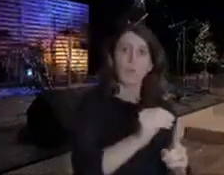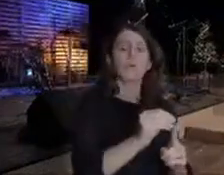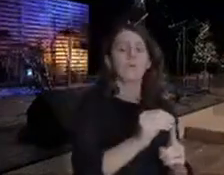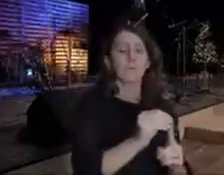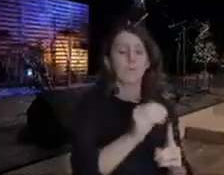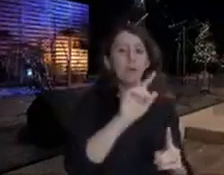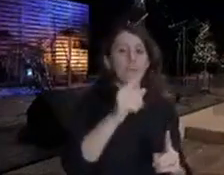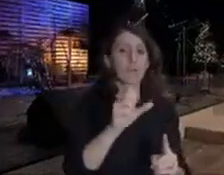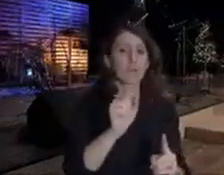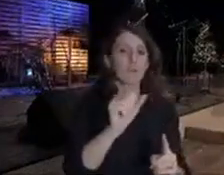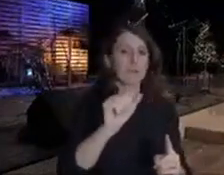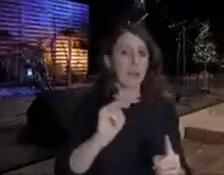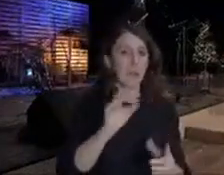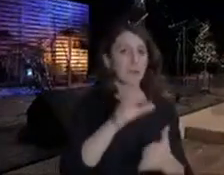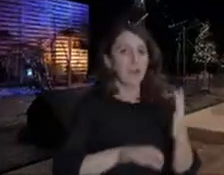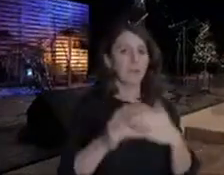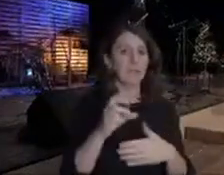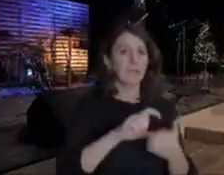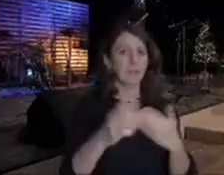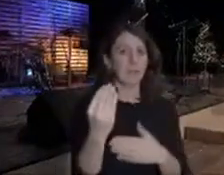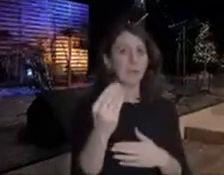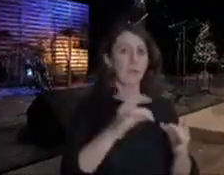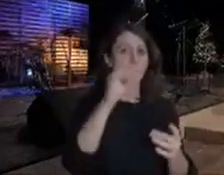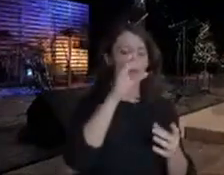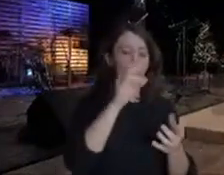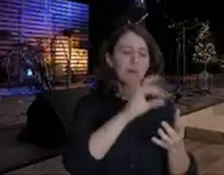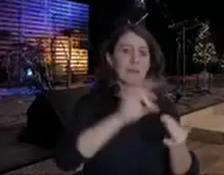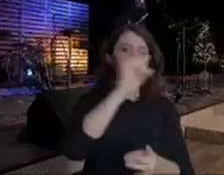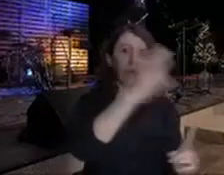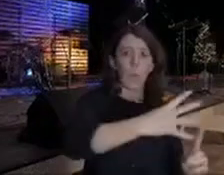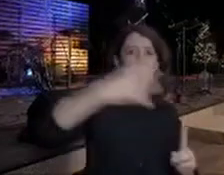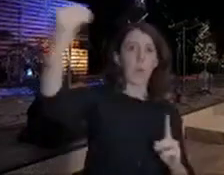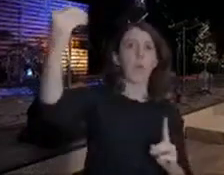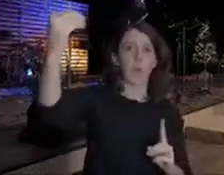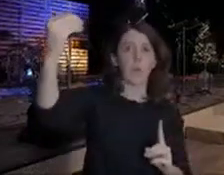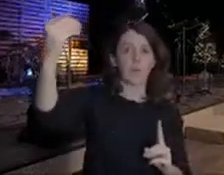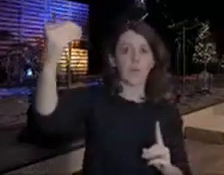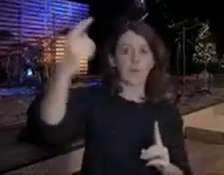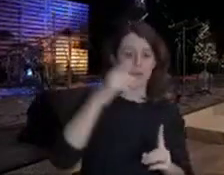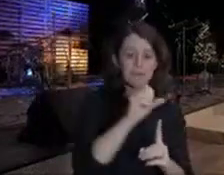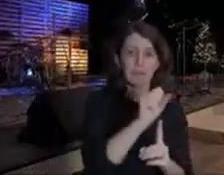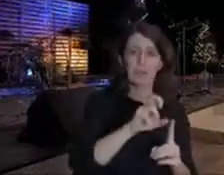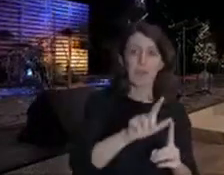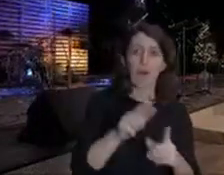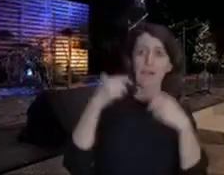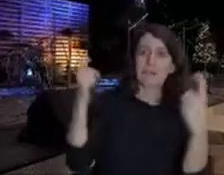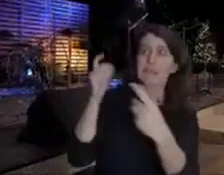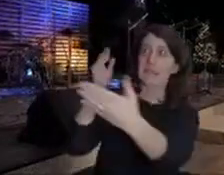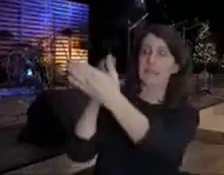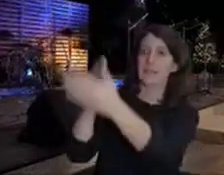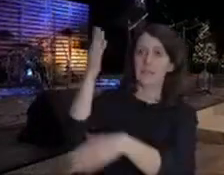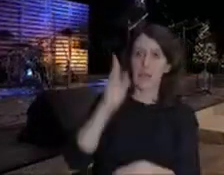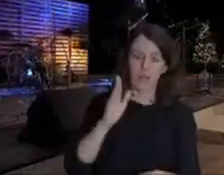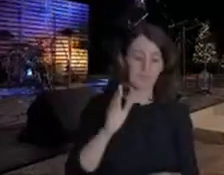16, 14, the Spirit departs from Saul because of his sin against God.